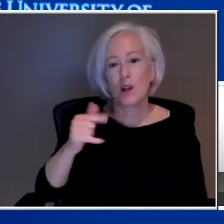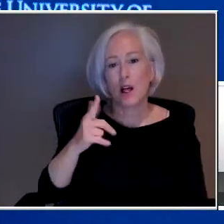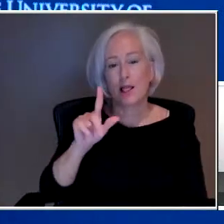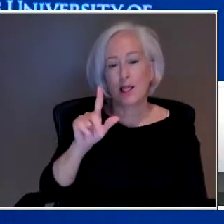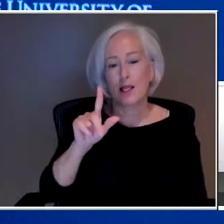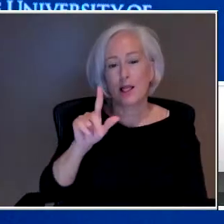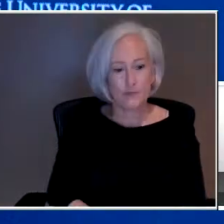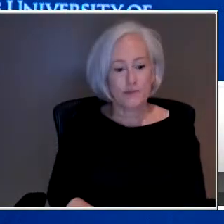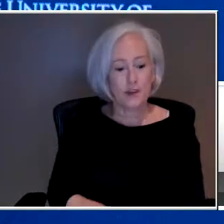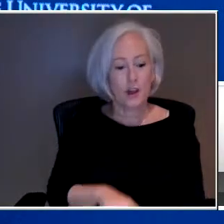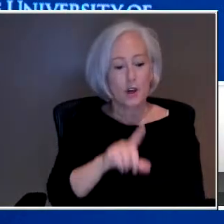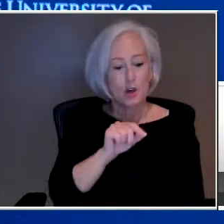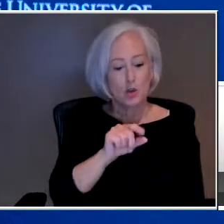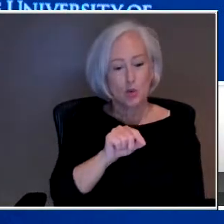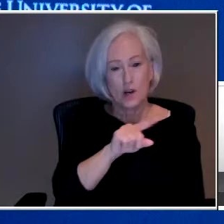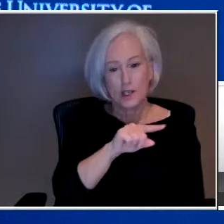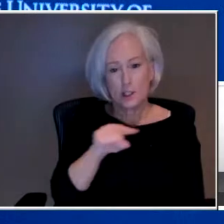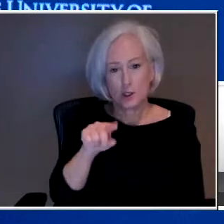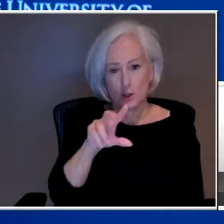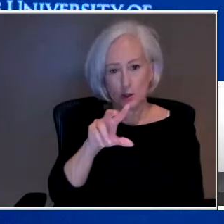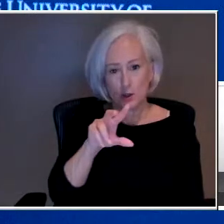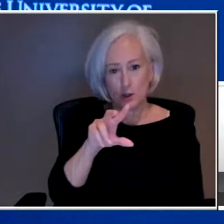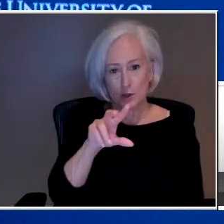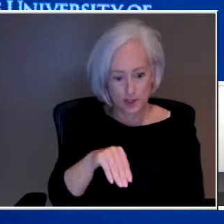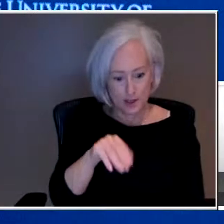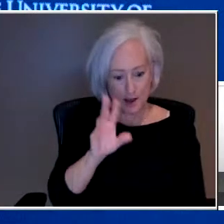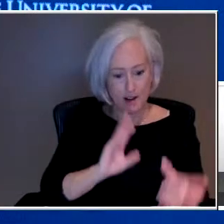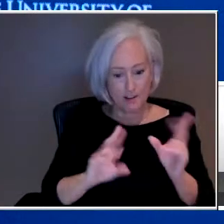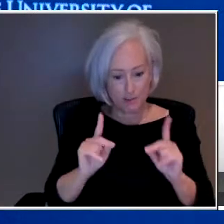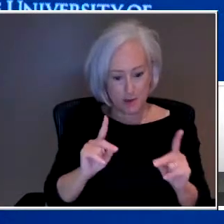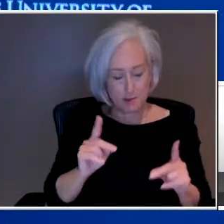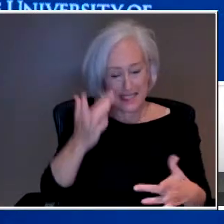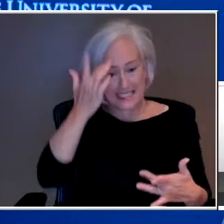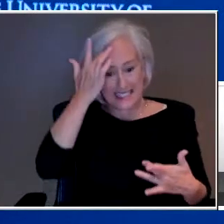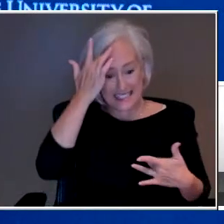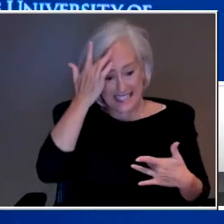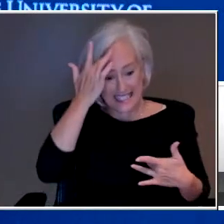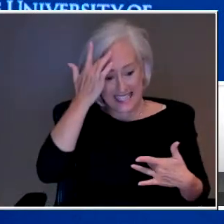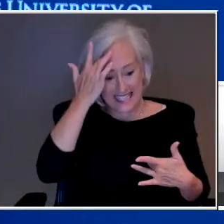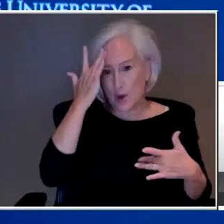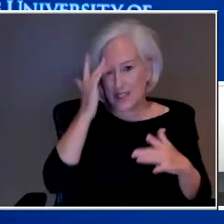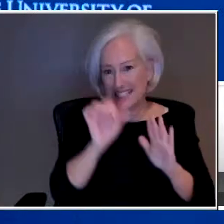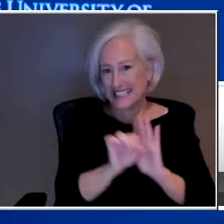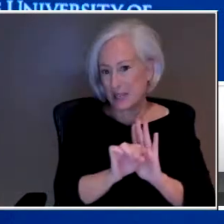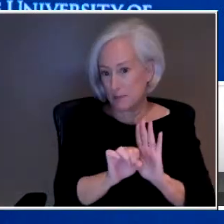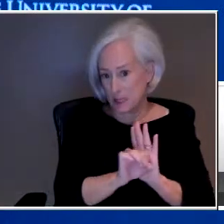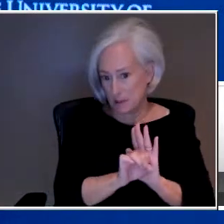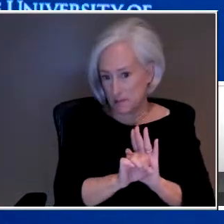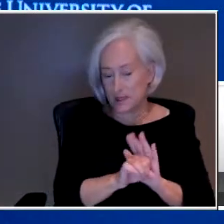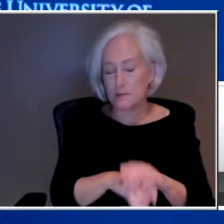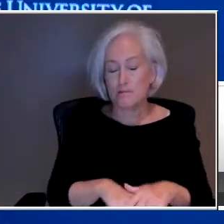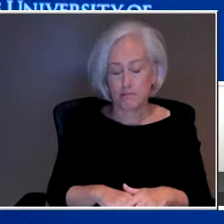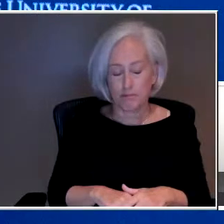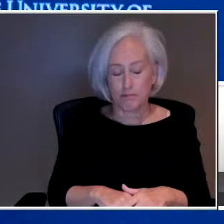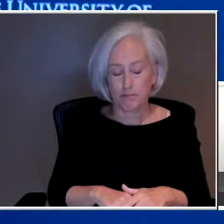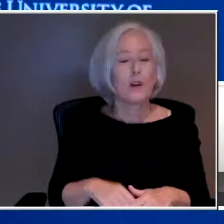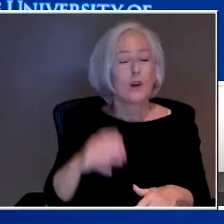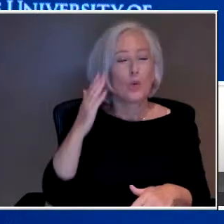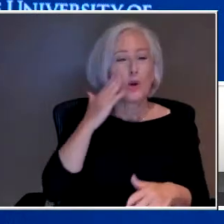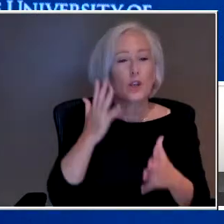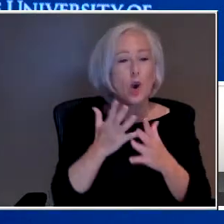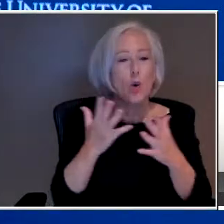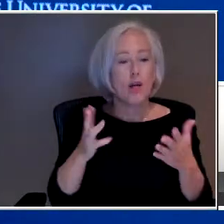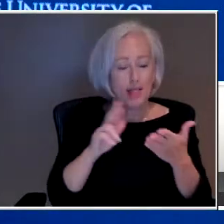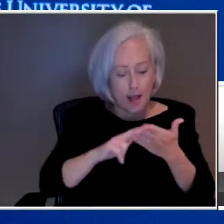can be asymptomatic, meaning not having any symptoms of illness. we know that there is a lot of research into the